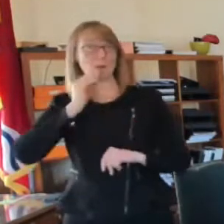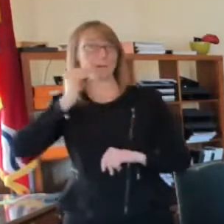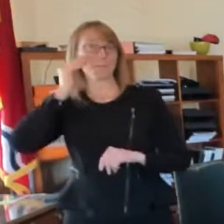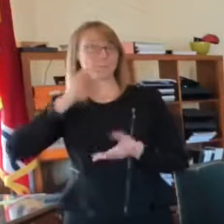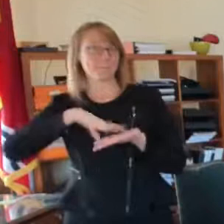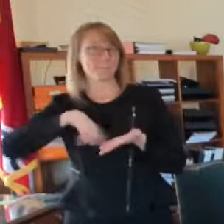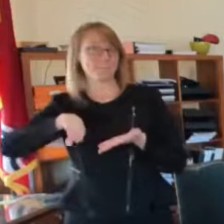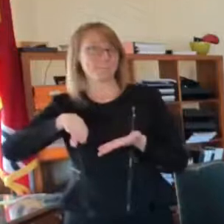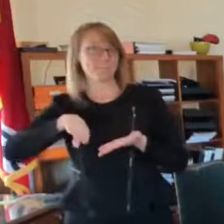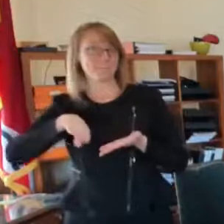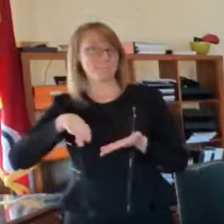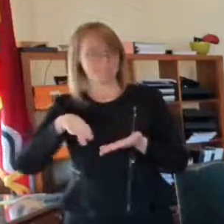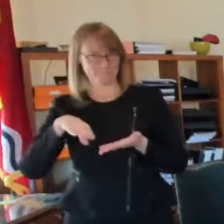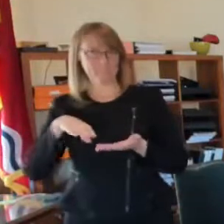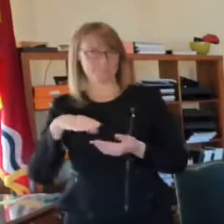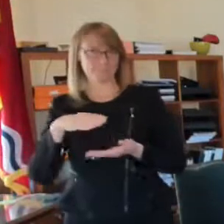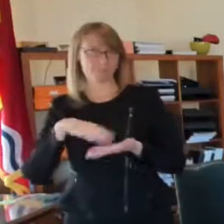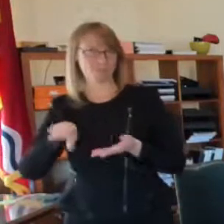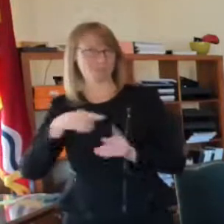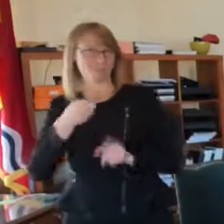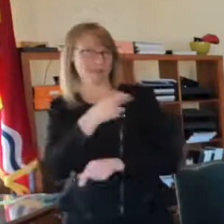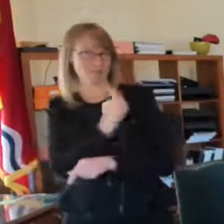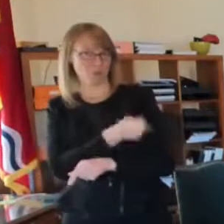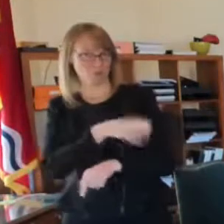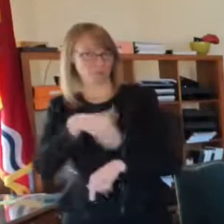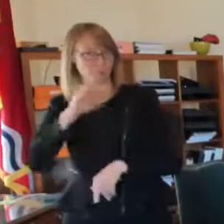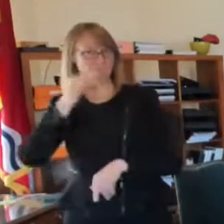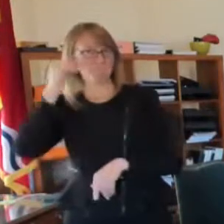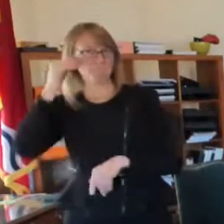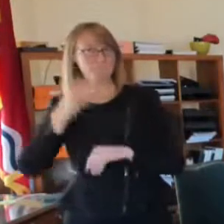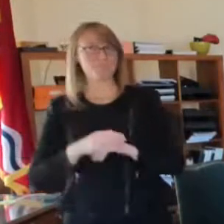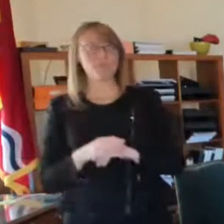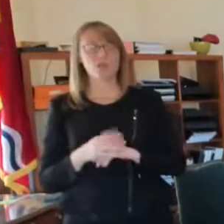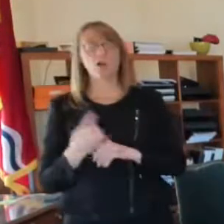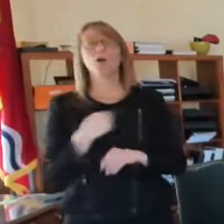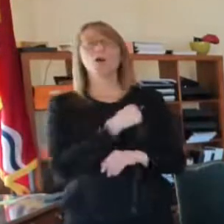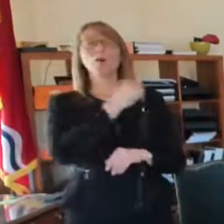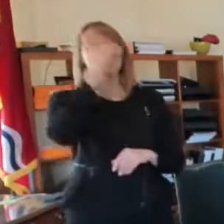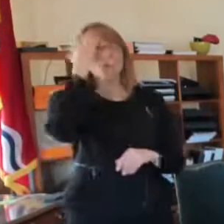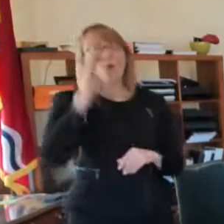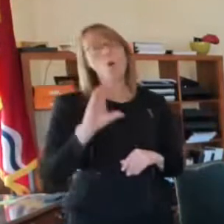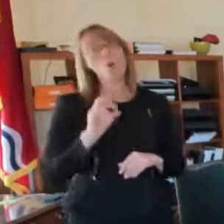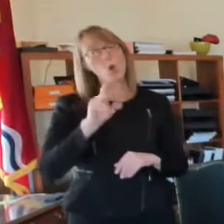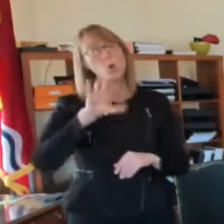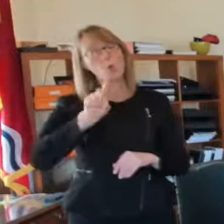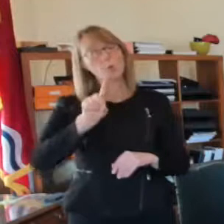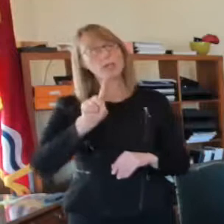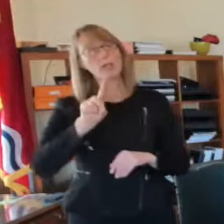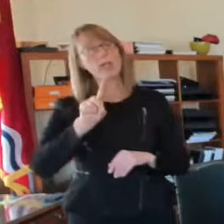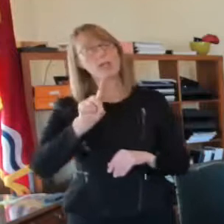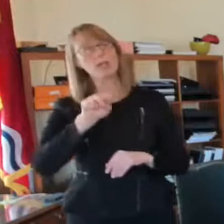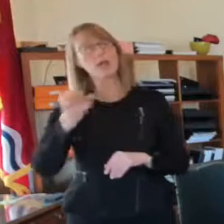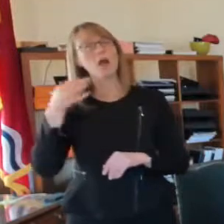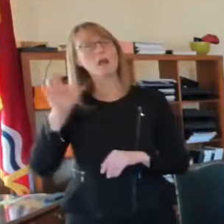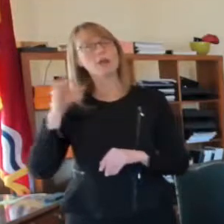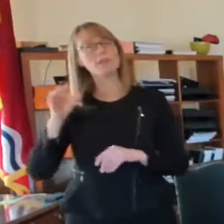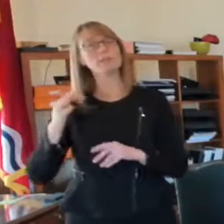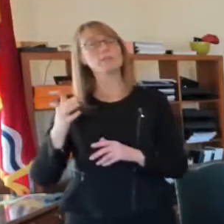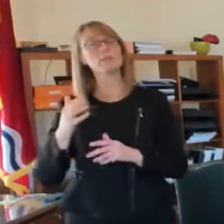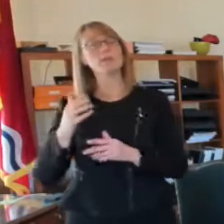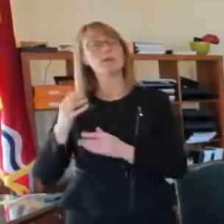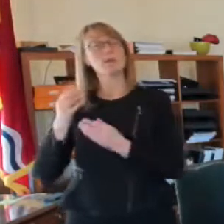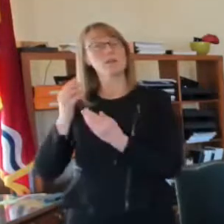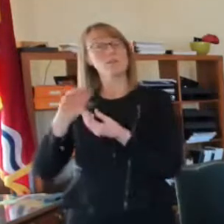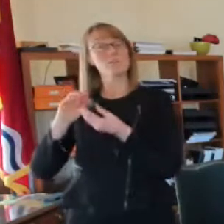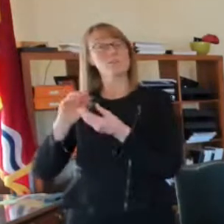Now, we know that with regard to COVID cases, there was a bit of a lag of reporting over